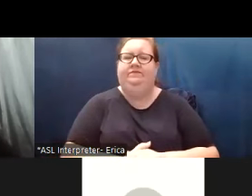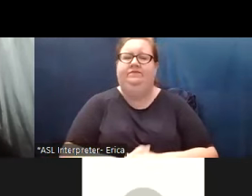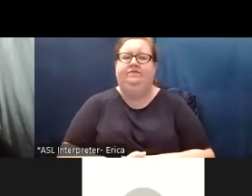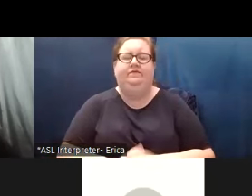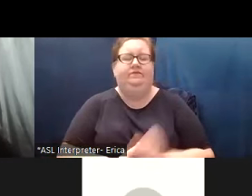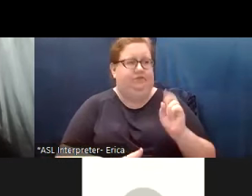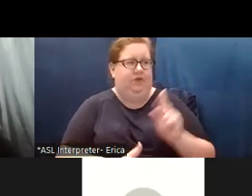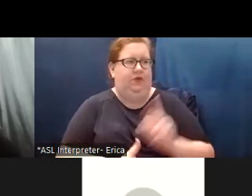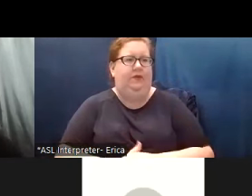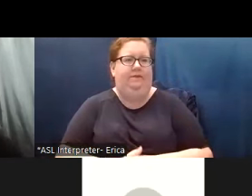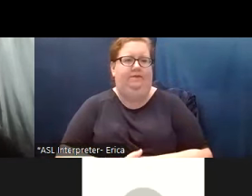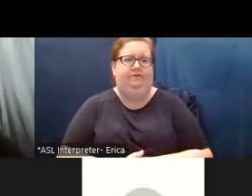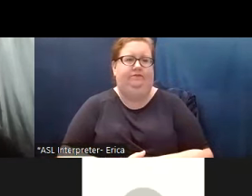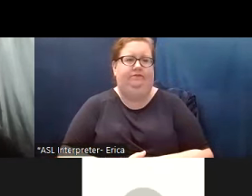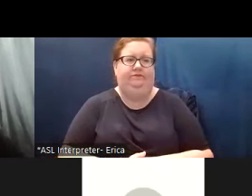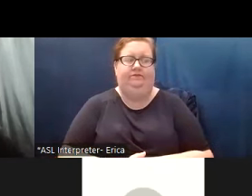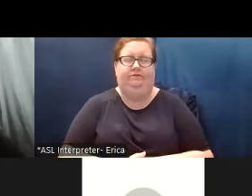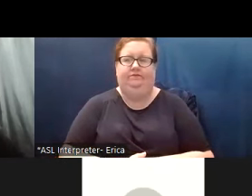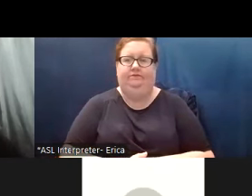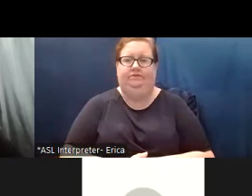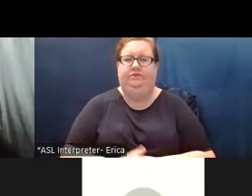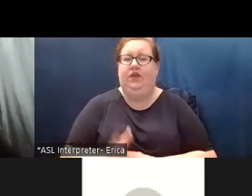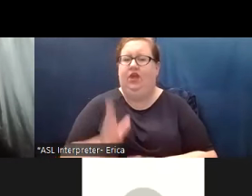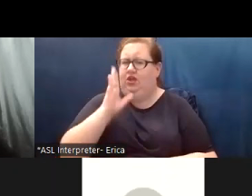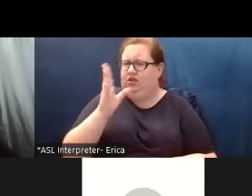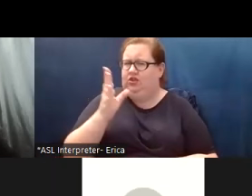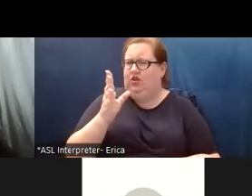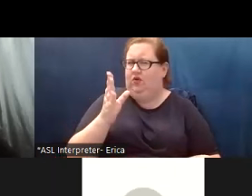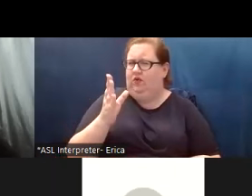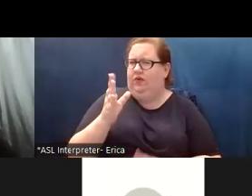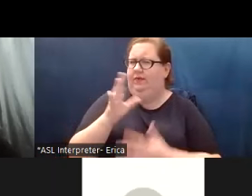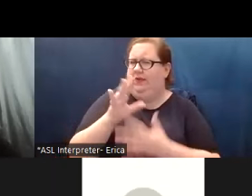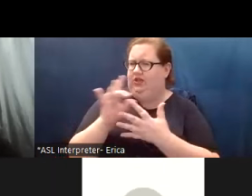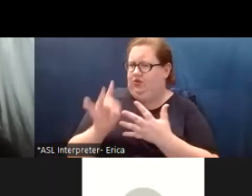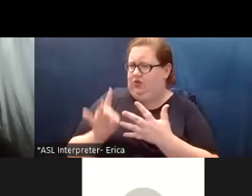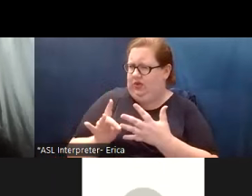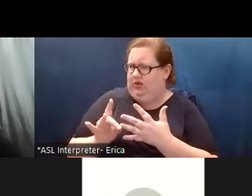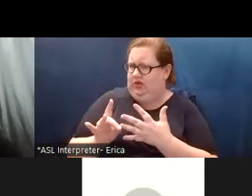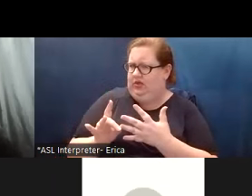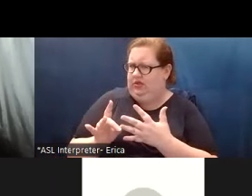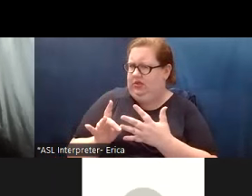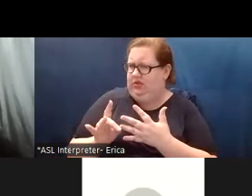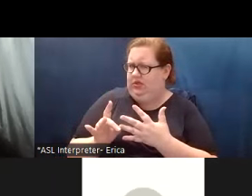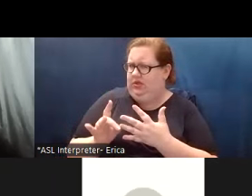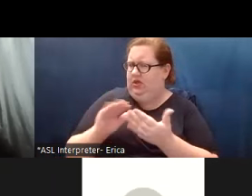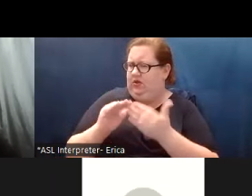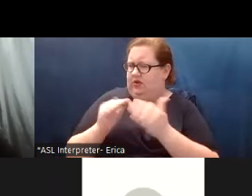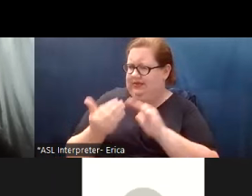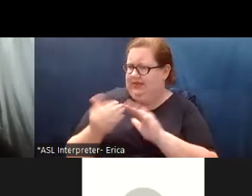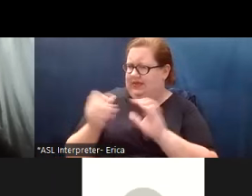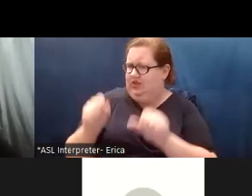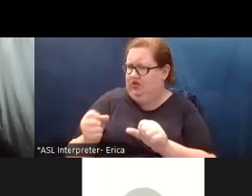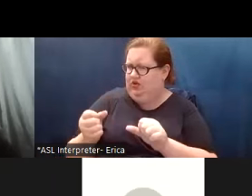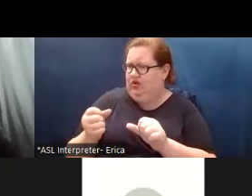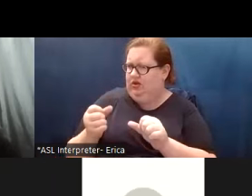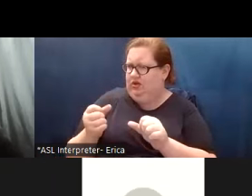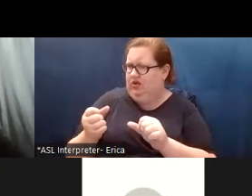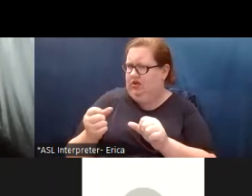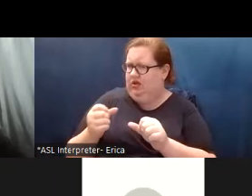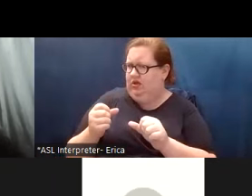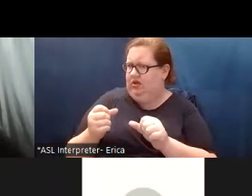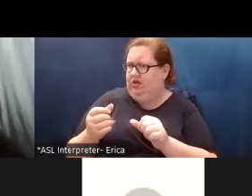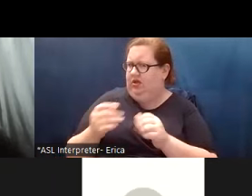Okay. So it would be a matter of choice then. Cities could opt in or opt